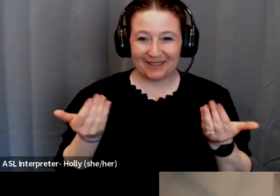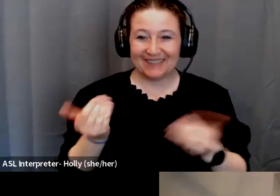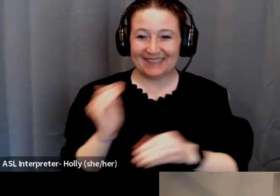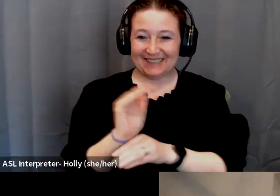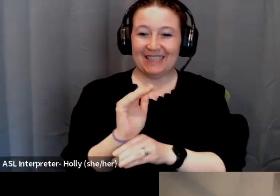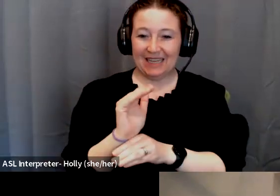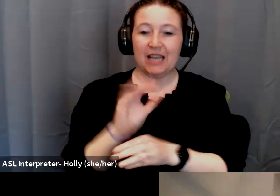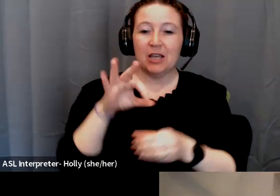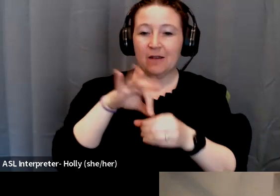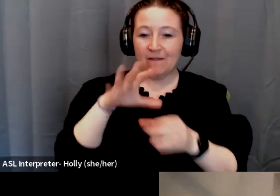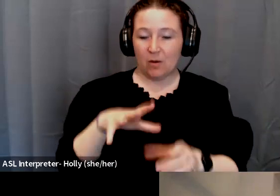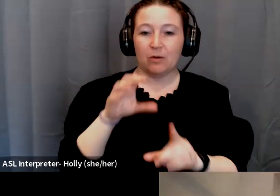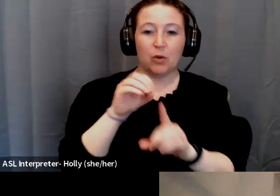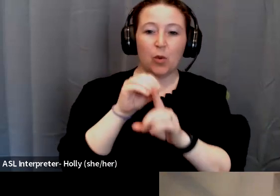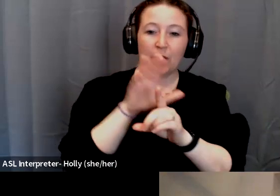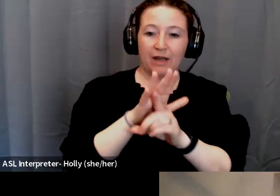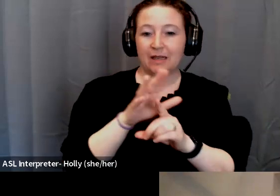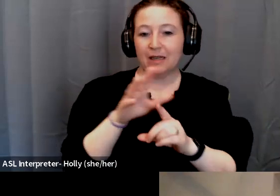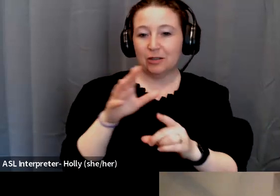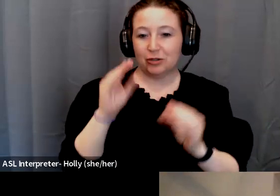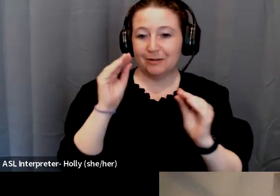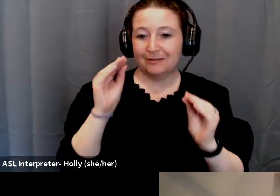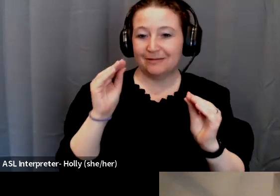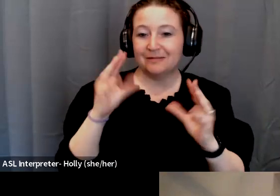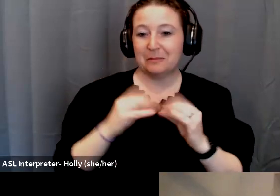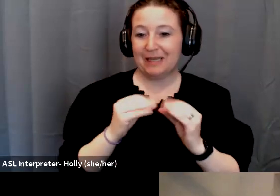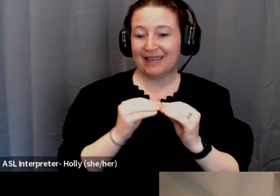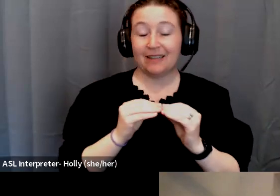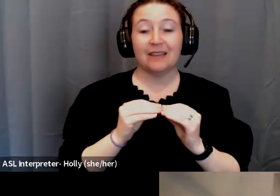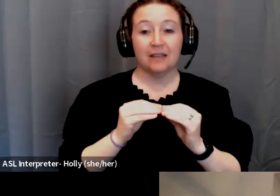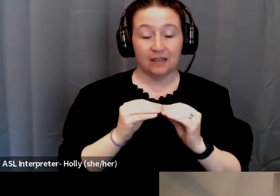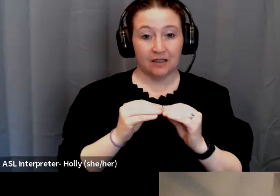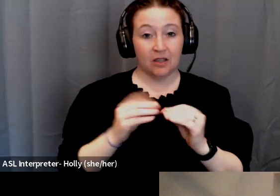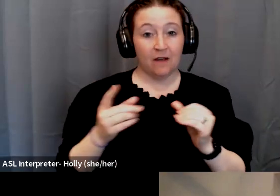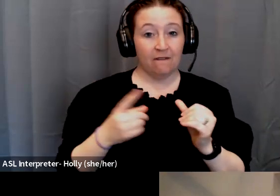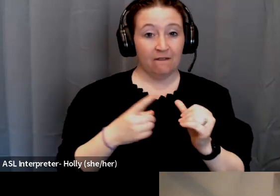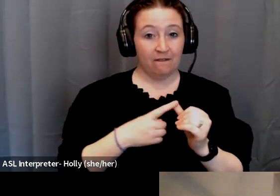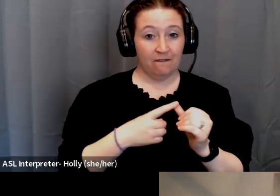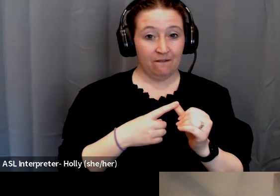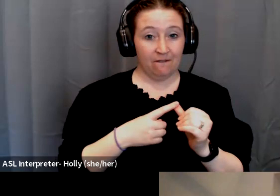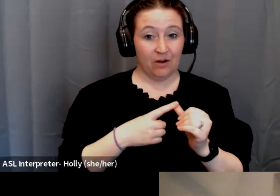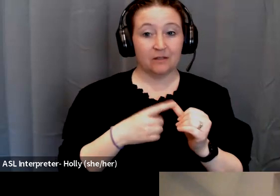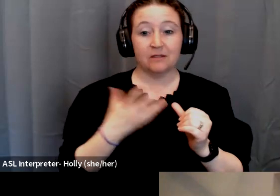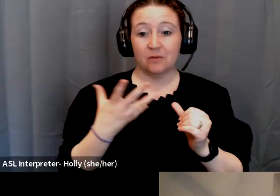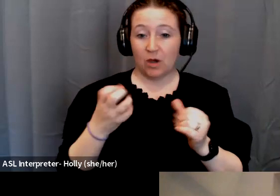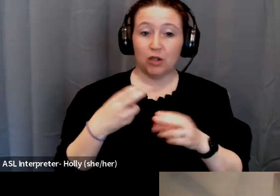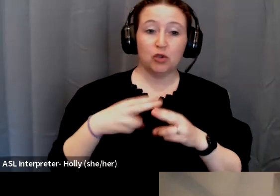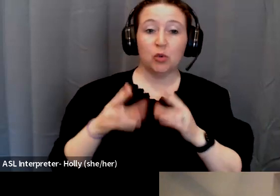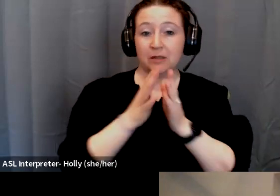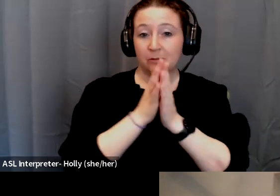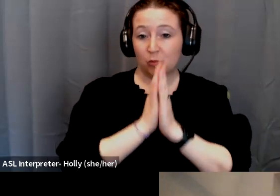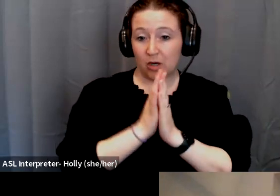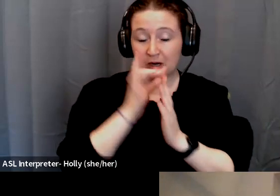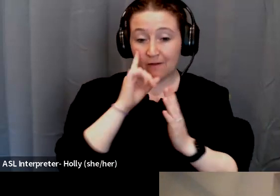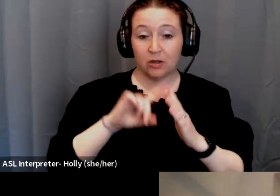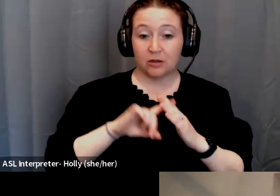voter orientation meeting. And I do want to start with a short prayer to get us started, and